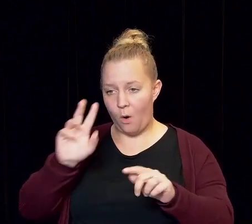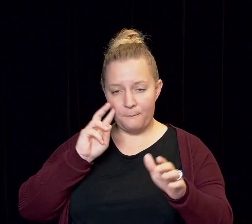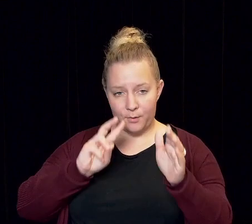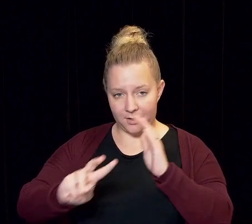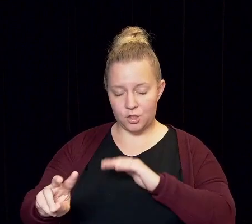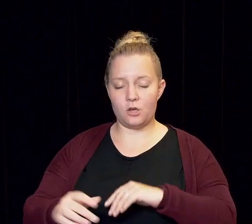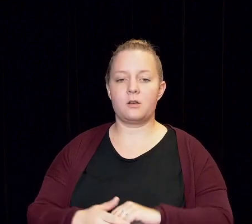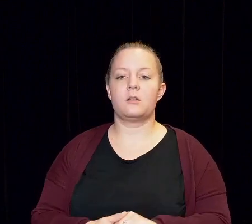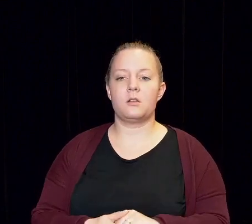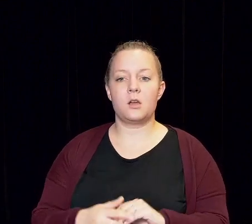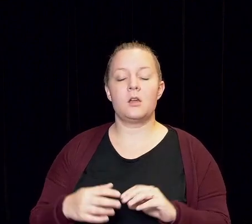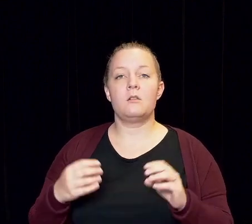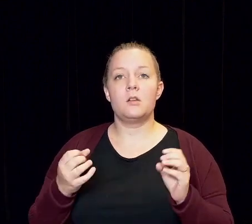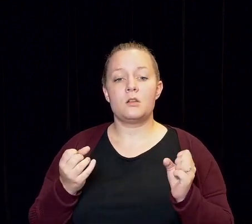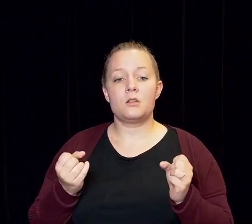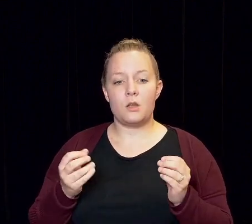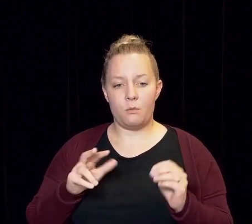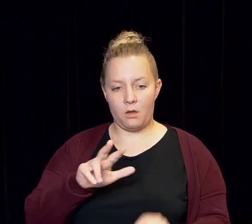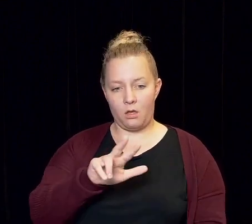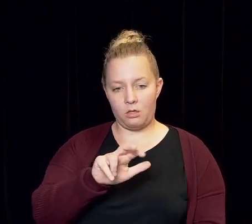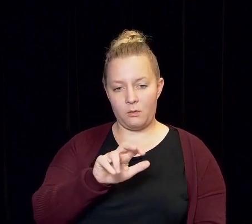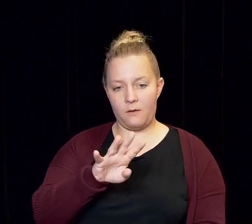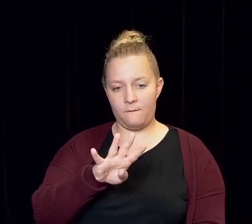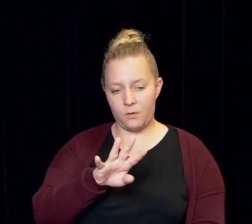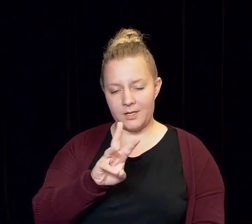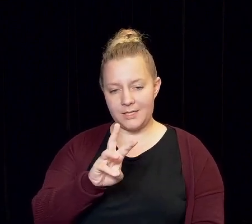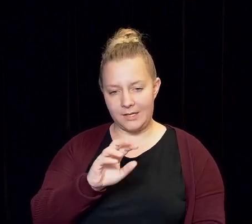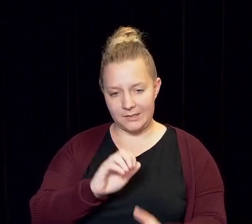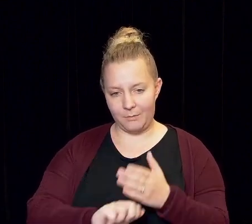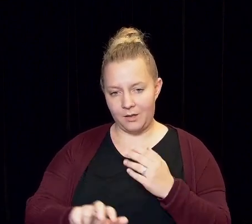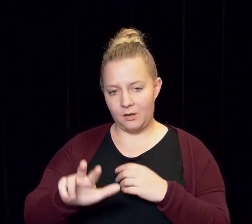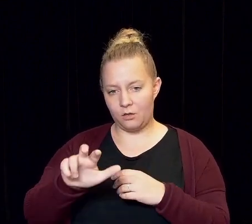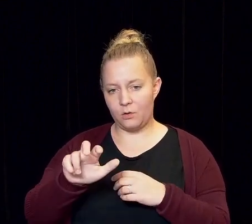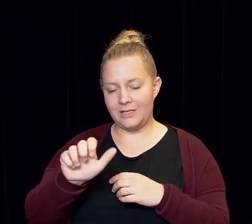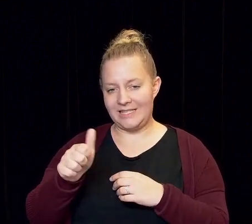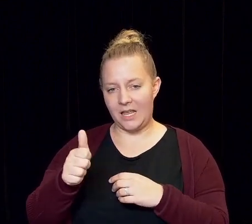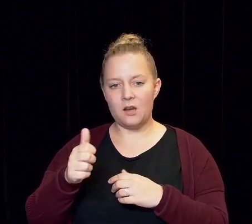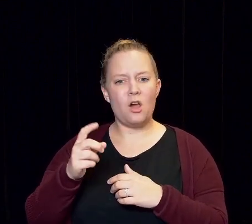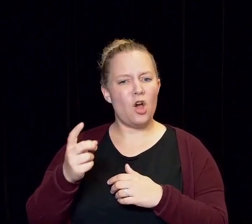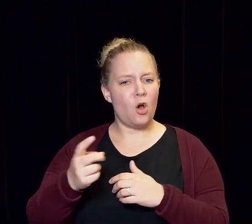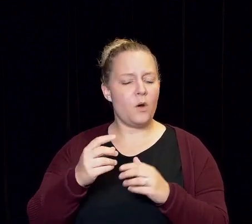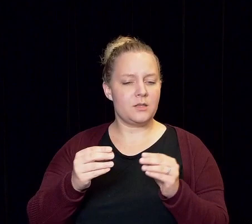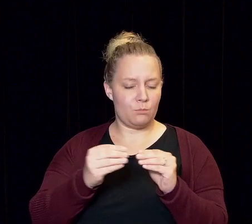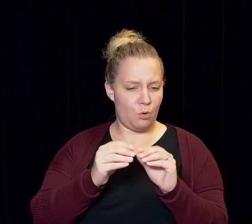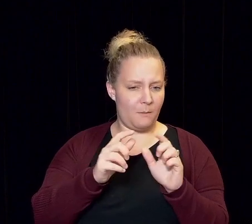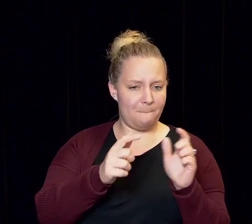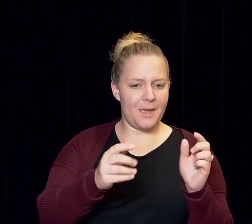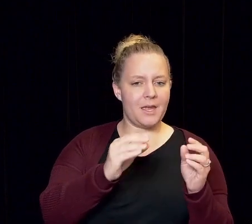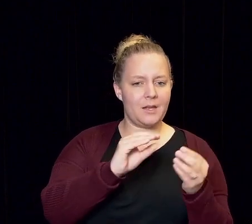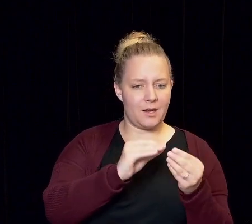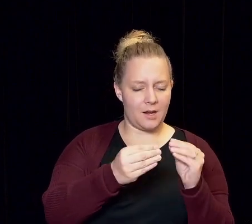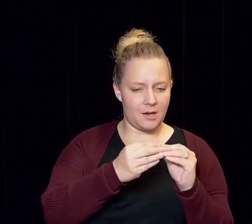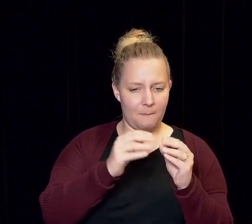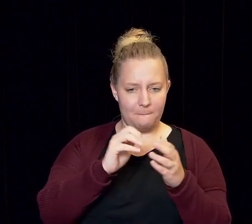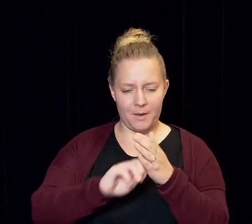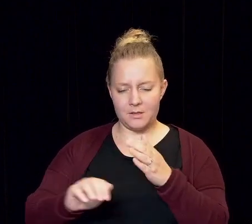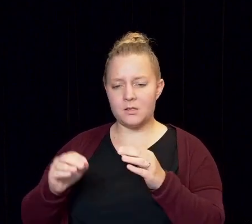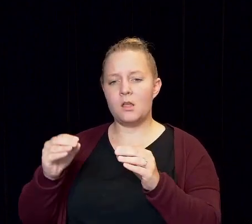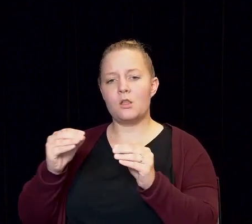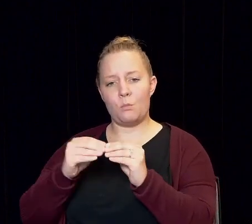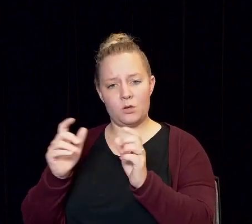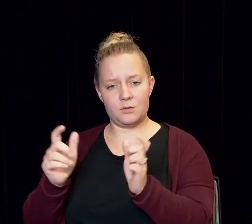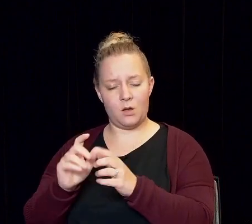prediction was. So 346 minus 310, I always take the larger or the greater value minus the lesser